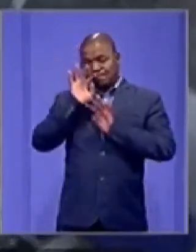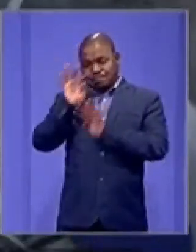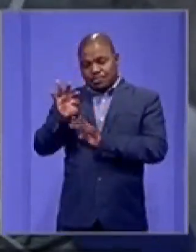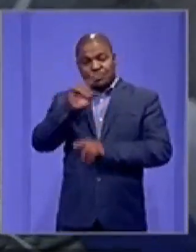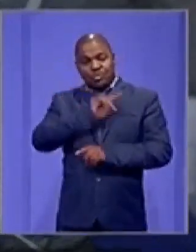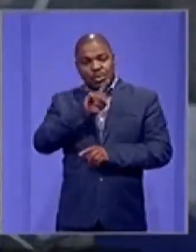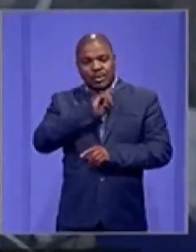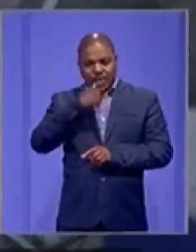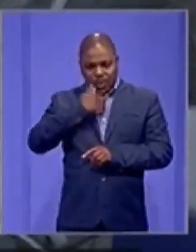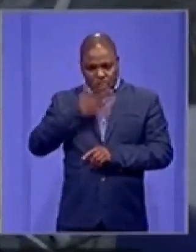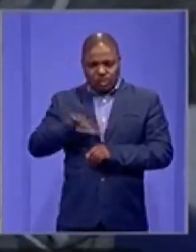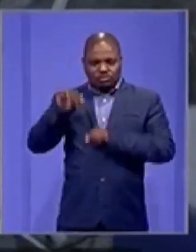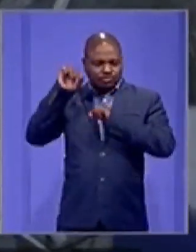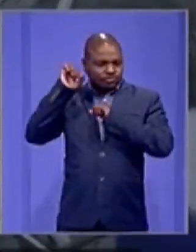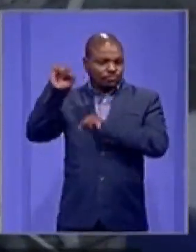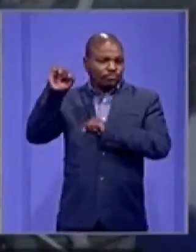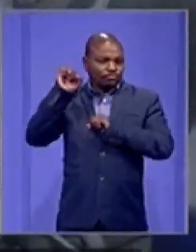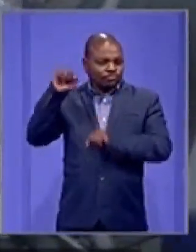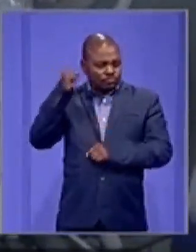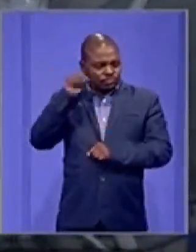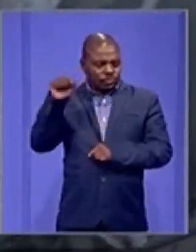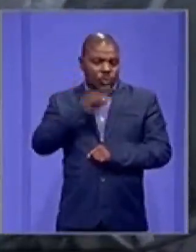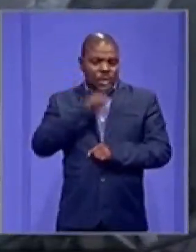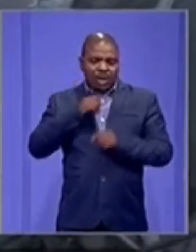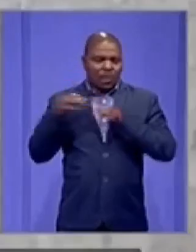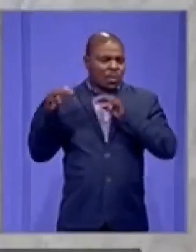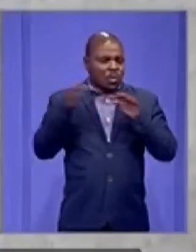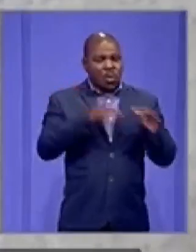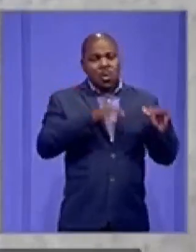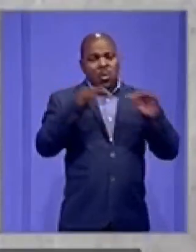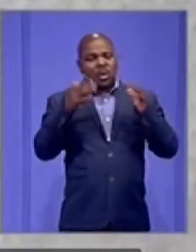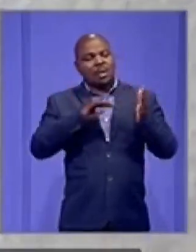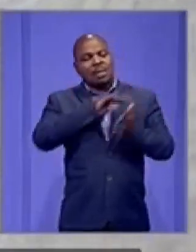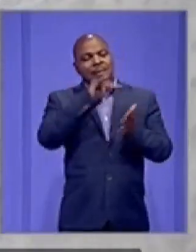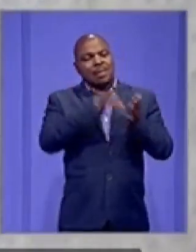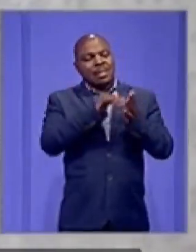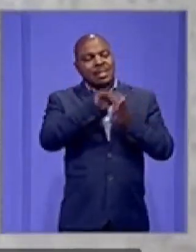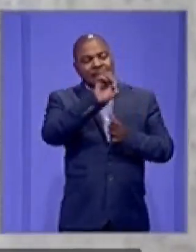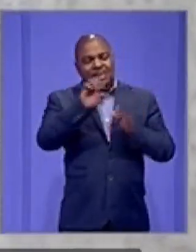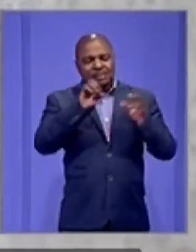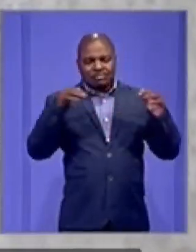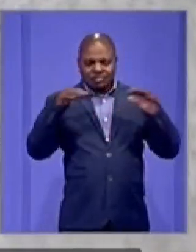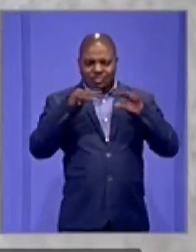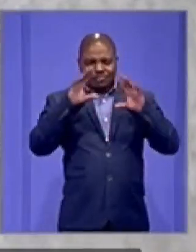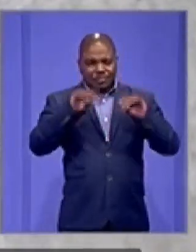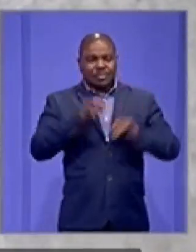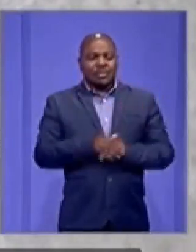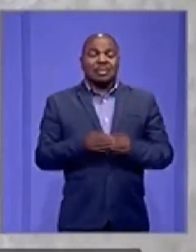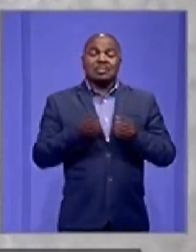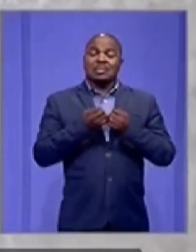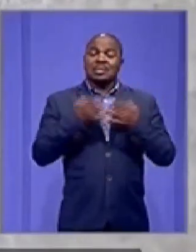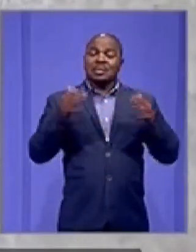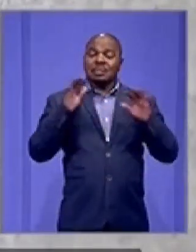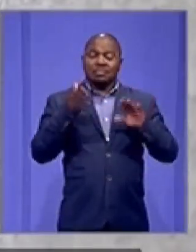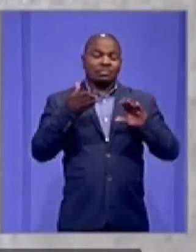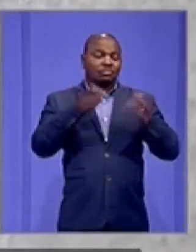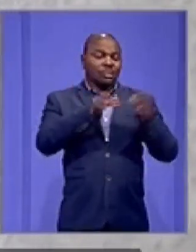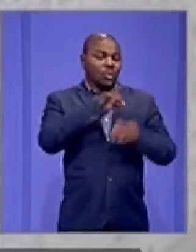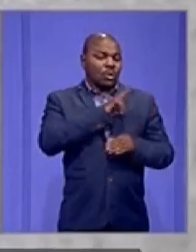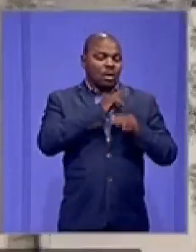nepo ya boipelaetšo bja gore go bewe marumo fase ka Middle East. Batho ba diketekete ba bolailwe go tloga